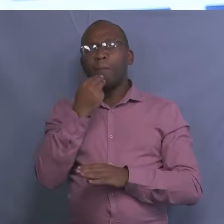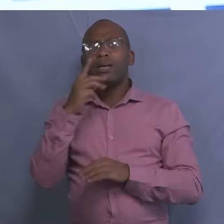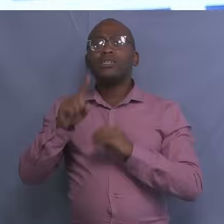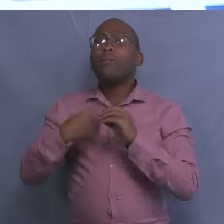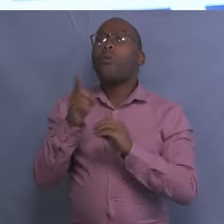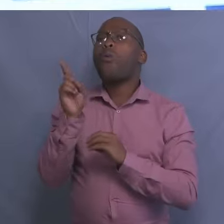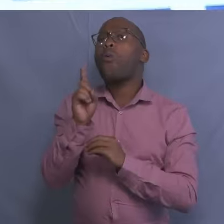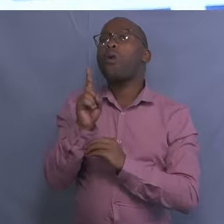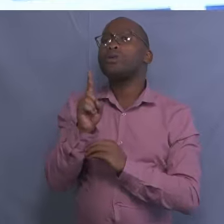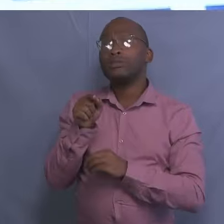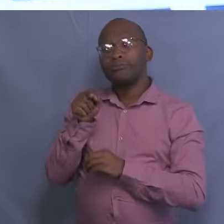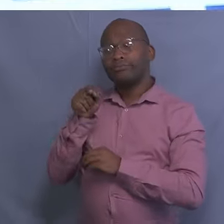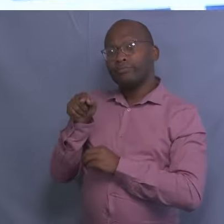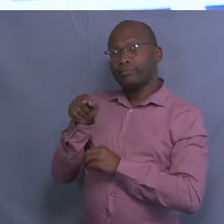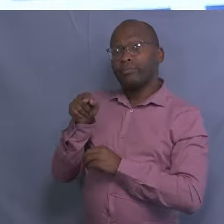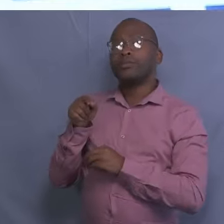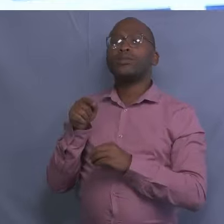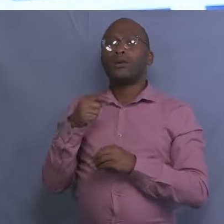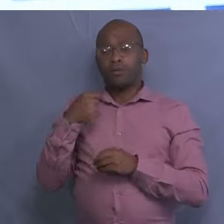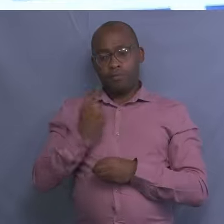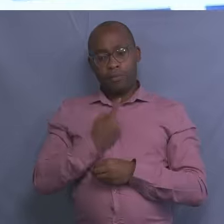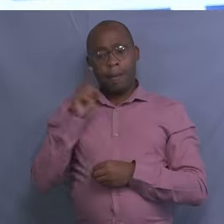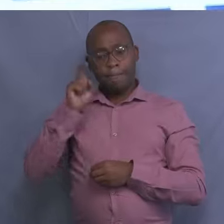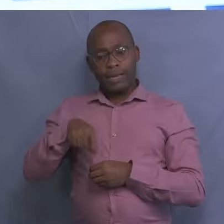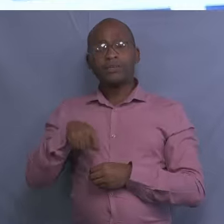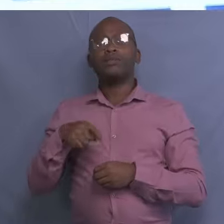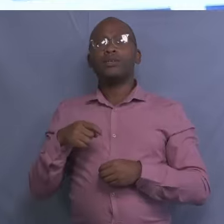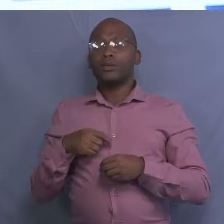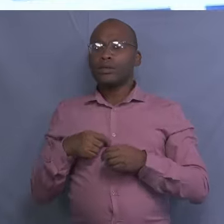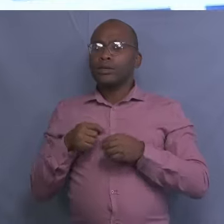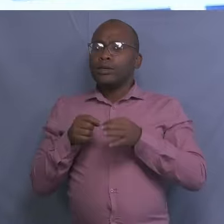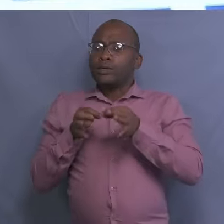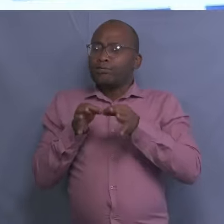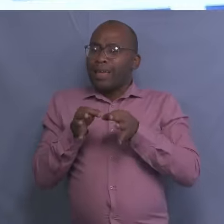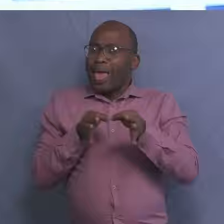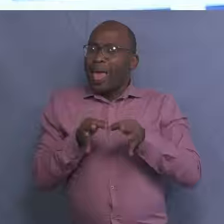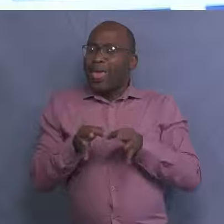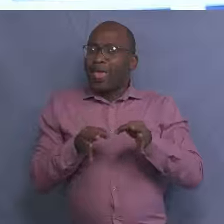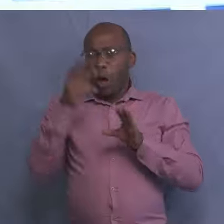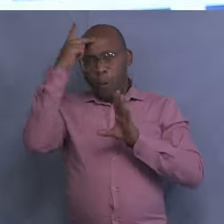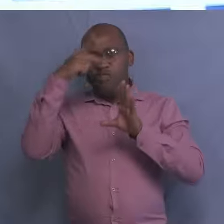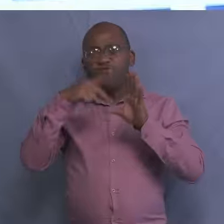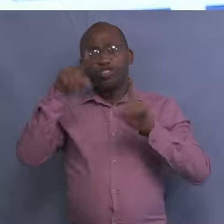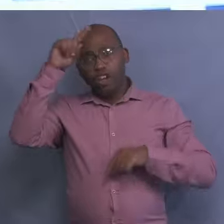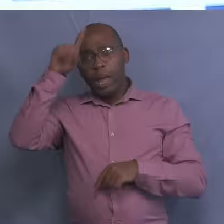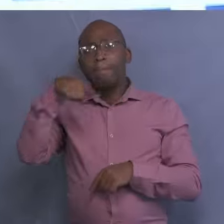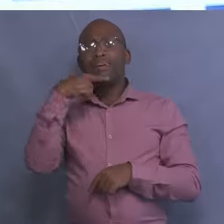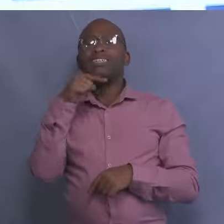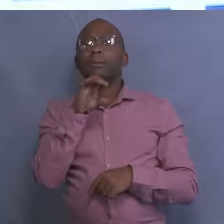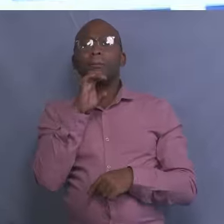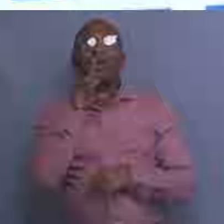what a professional image is. It is also important that we know the aspects that businesses need